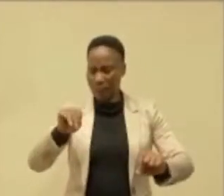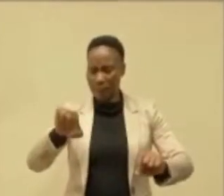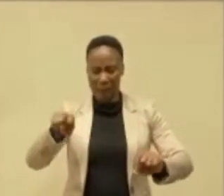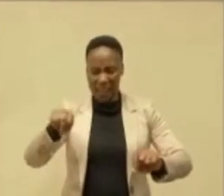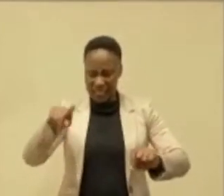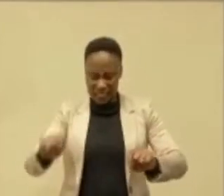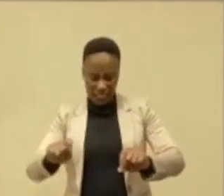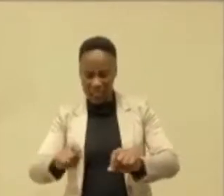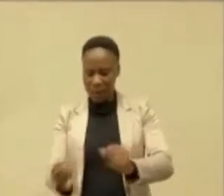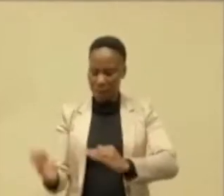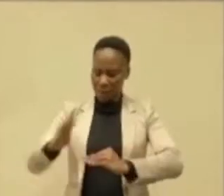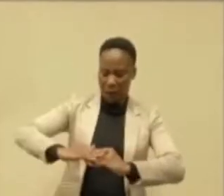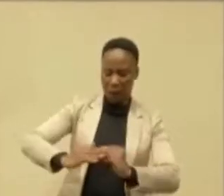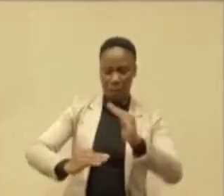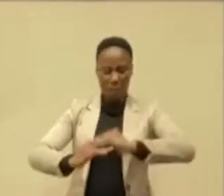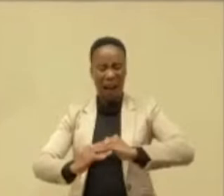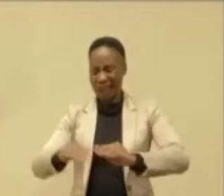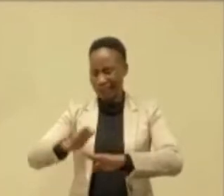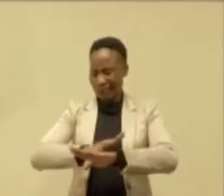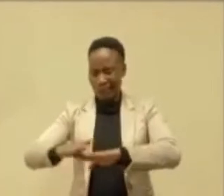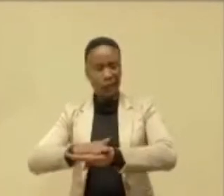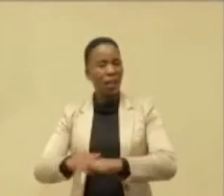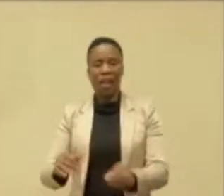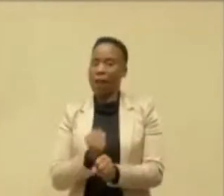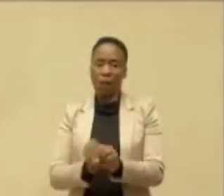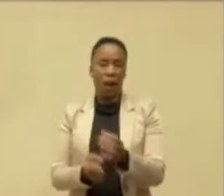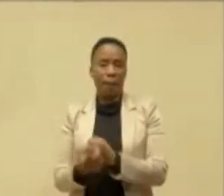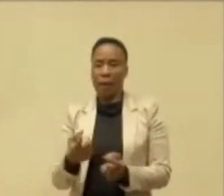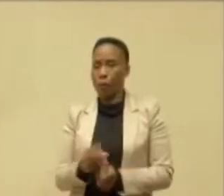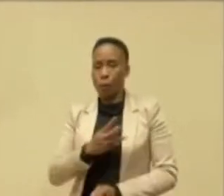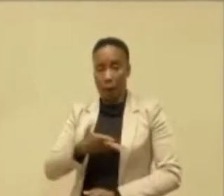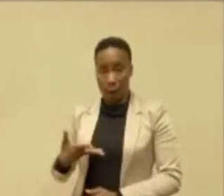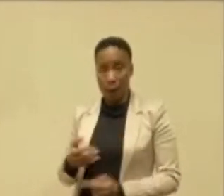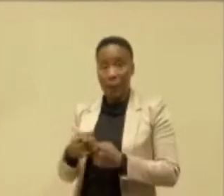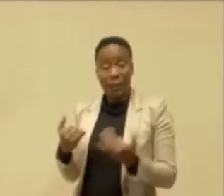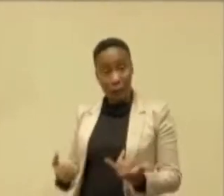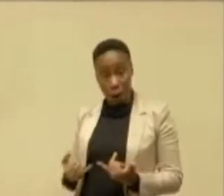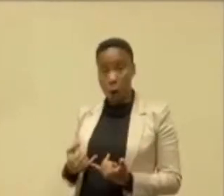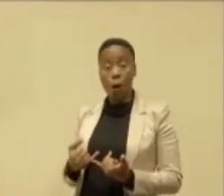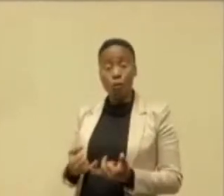not in the current government and it has proven that